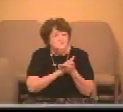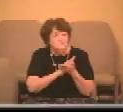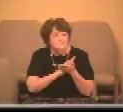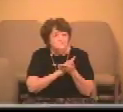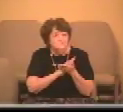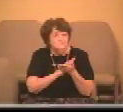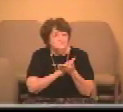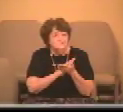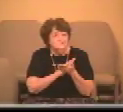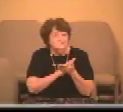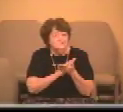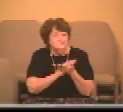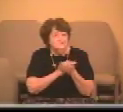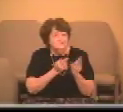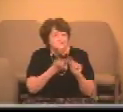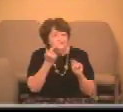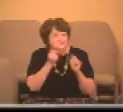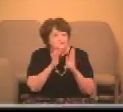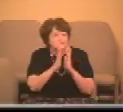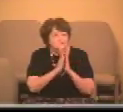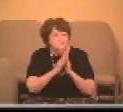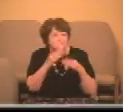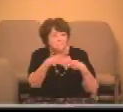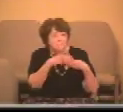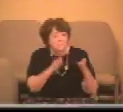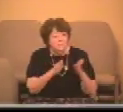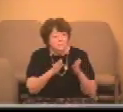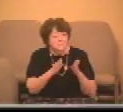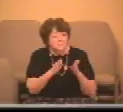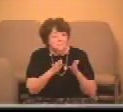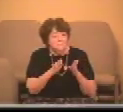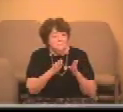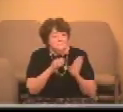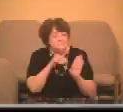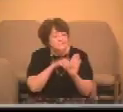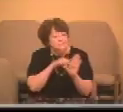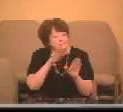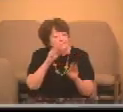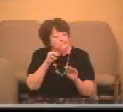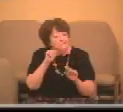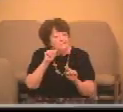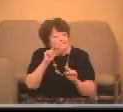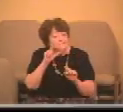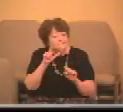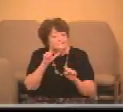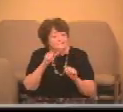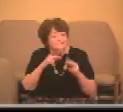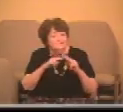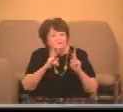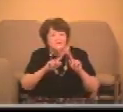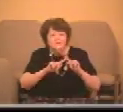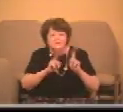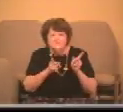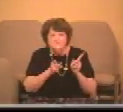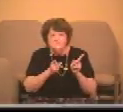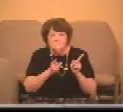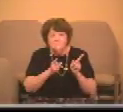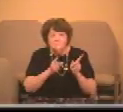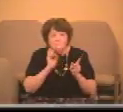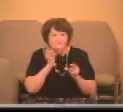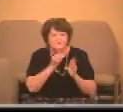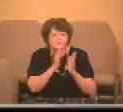mall. A completely different set from the ones we prayed for last